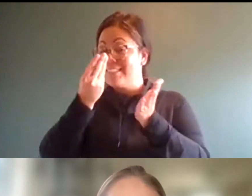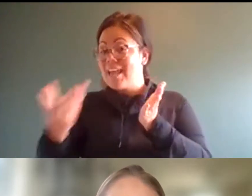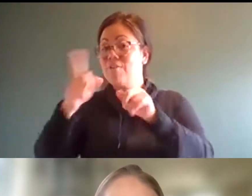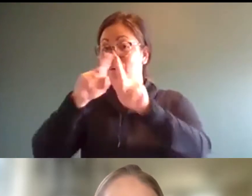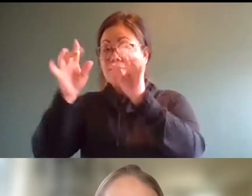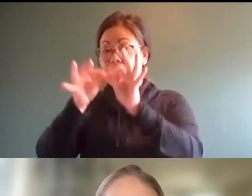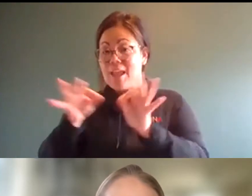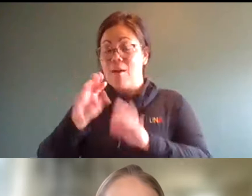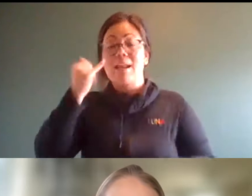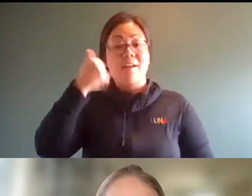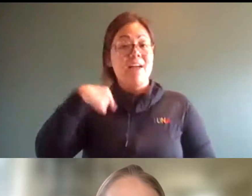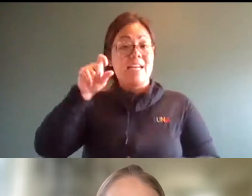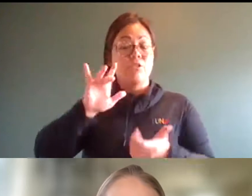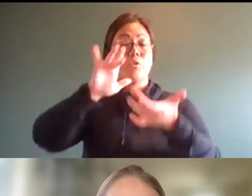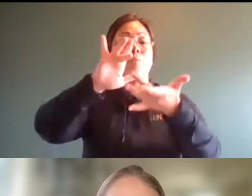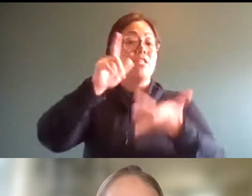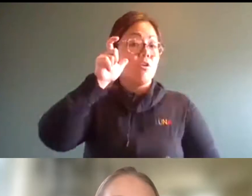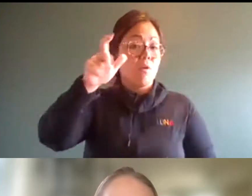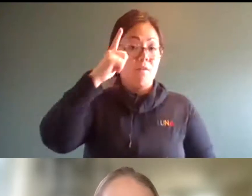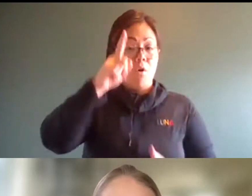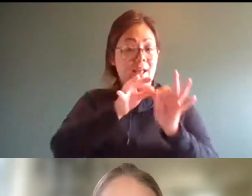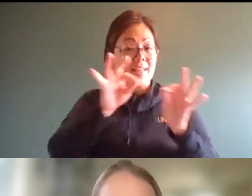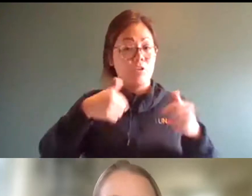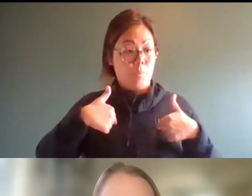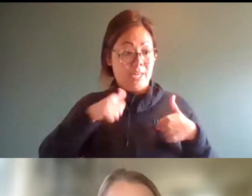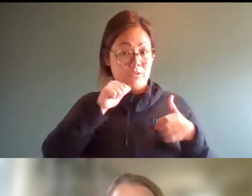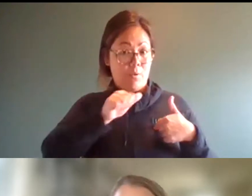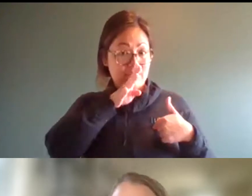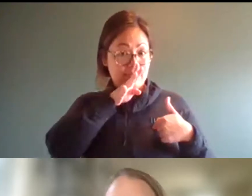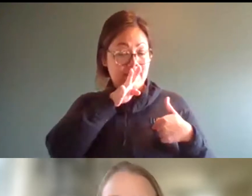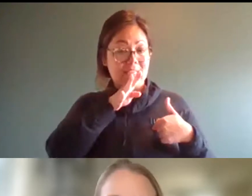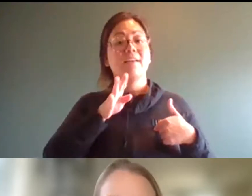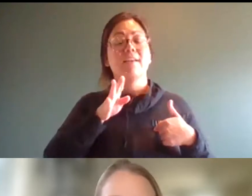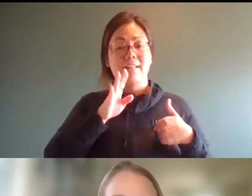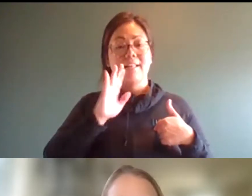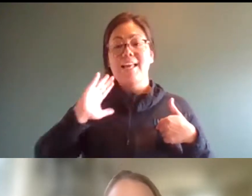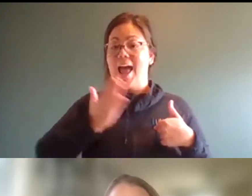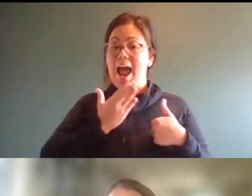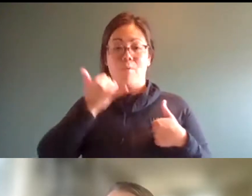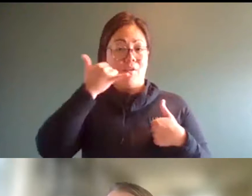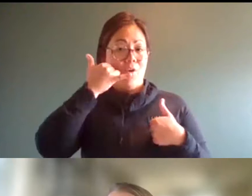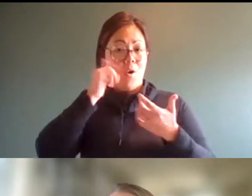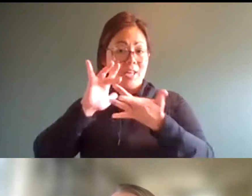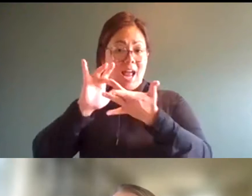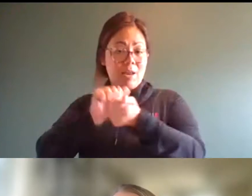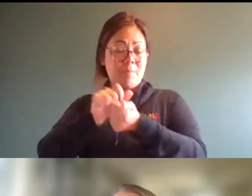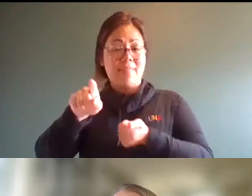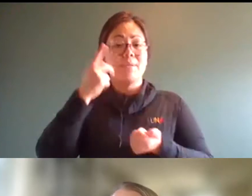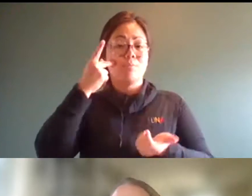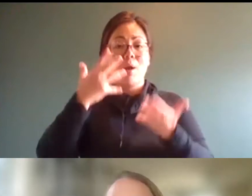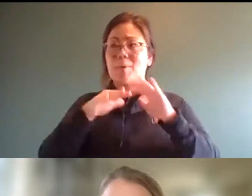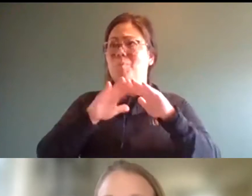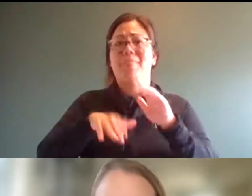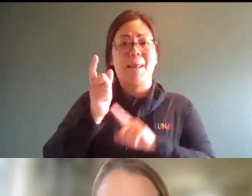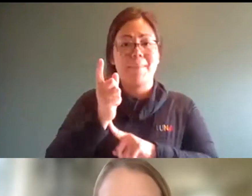reach out to Luna for a language that we currently don't speak, our phone contact with them is probably within a minute. So